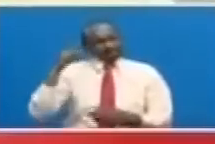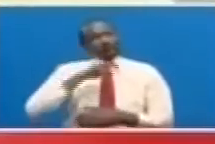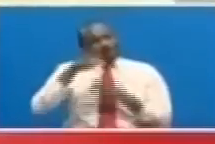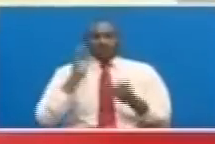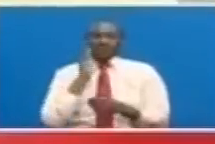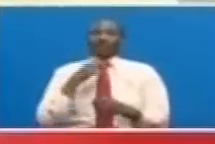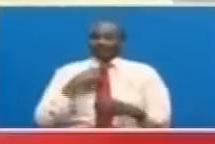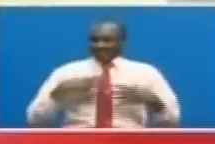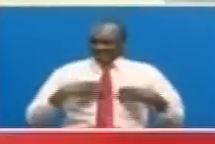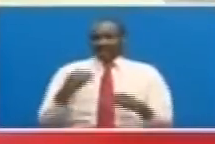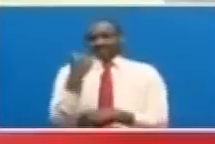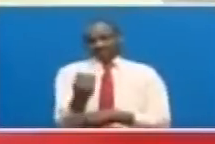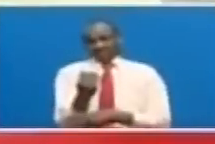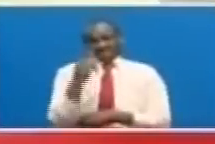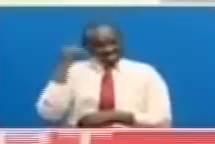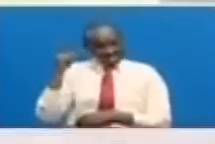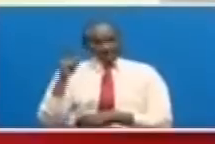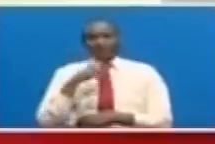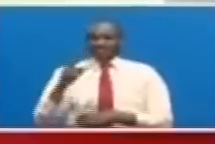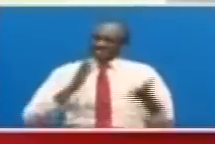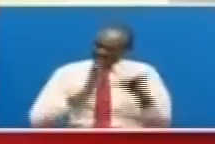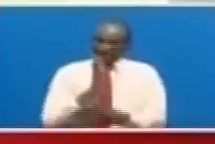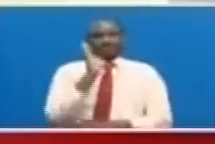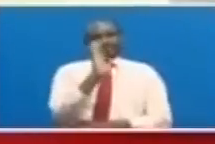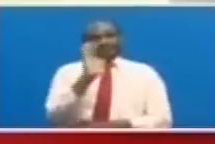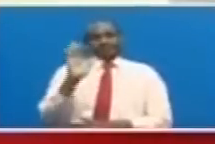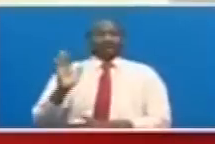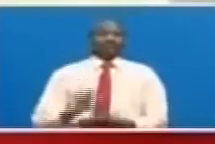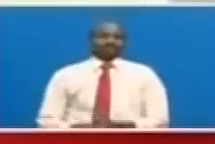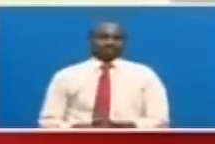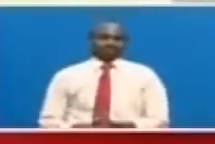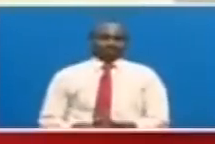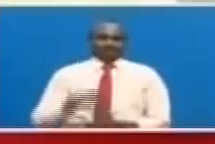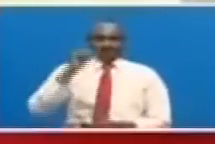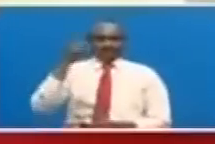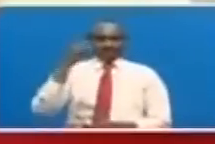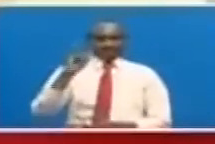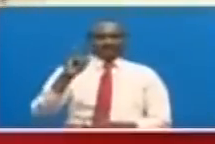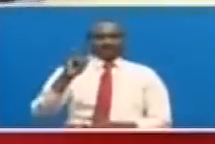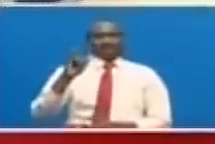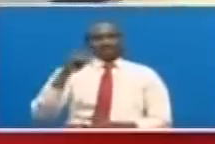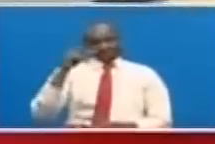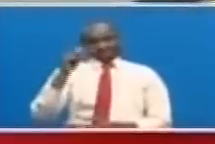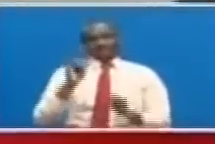healthy child is not only a dream, but a right of every Kenyan. Mercy Kandie for KTN News.